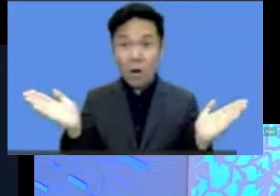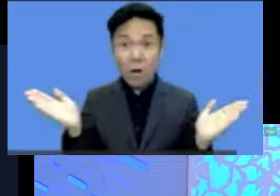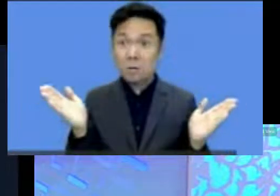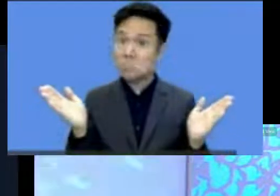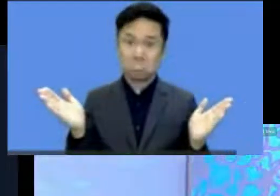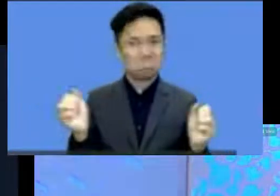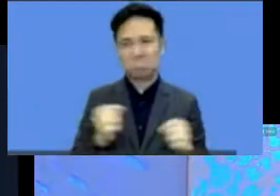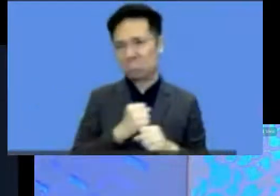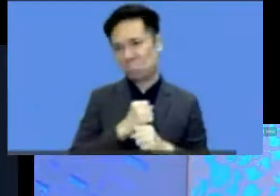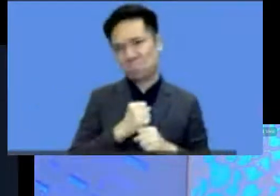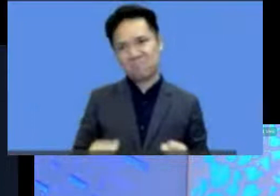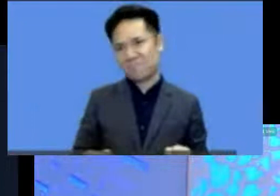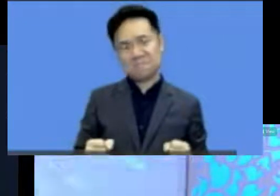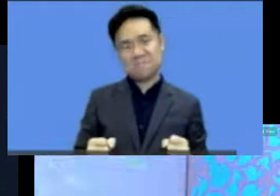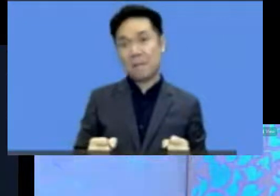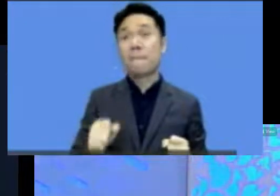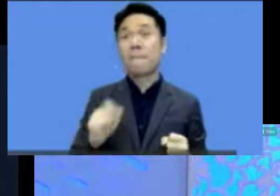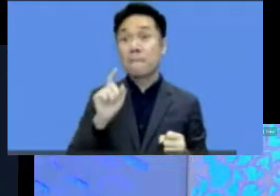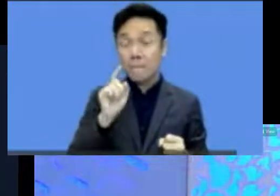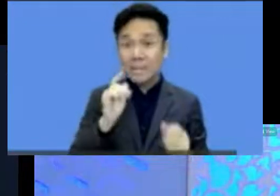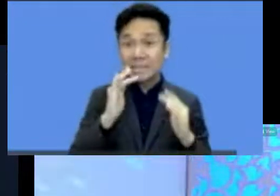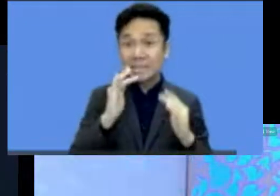everyone.